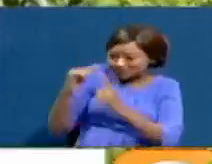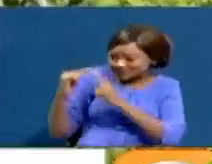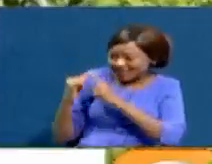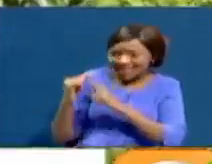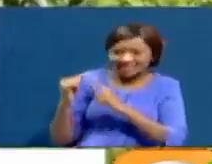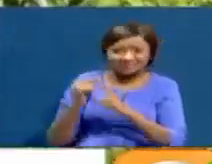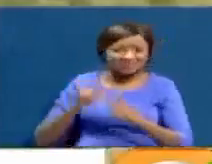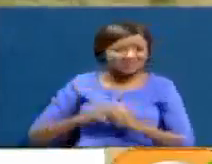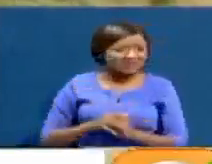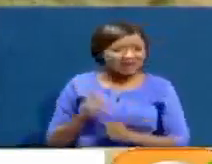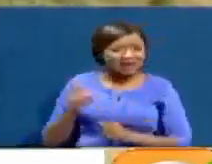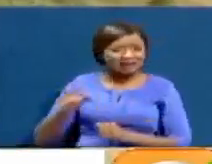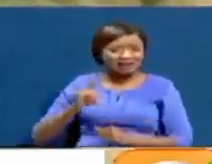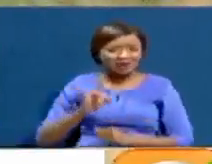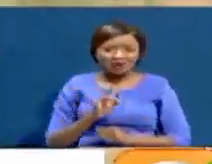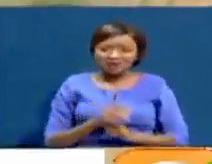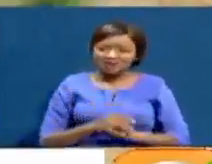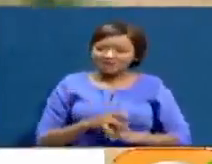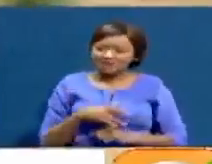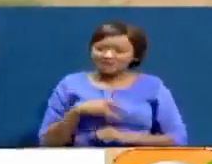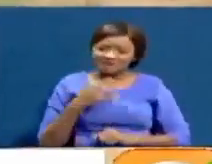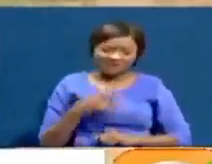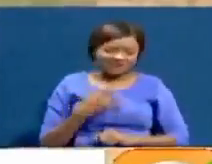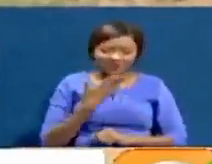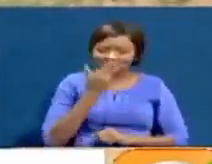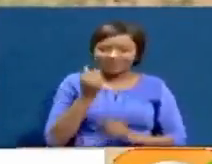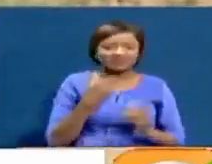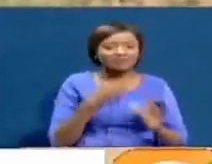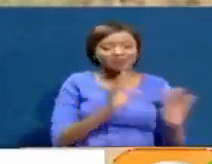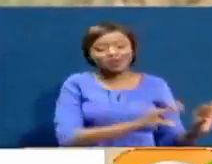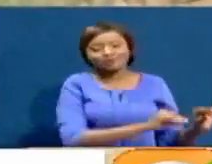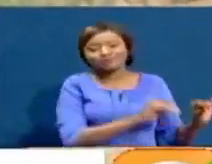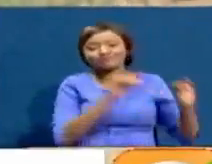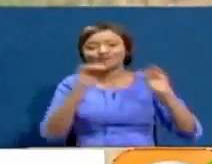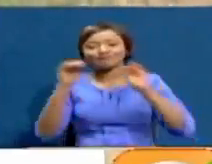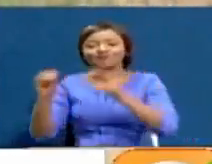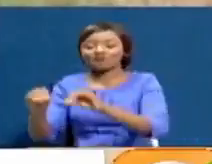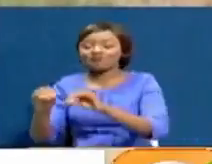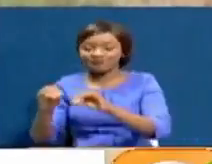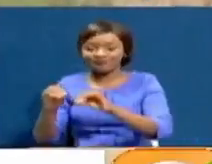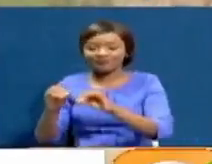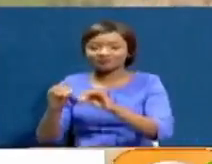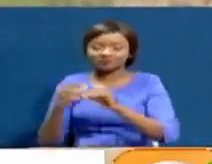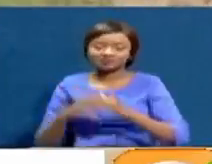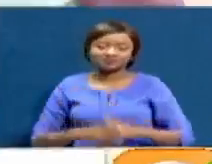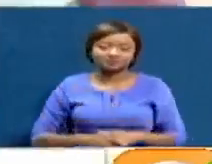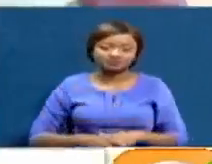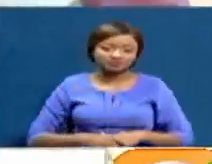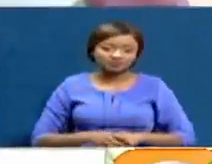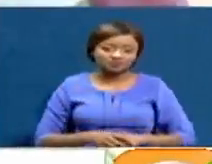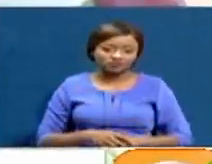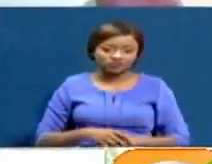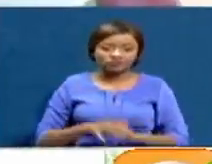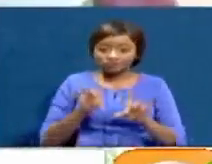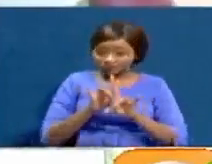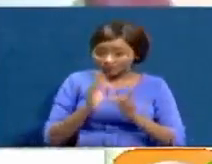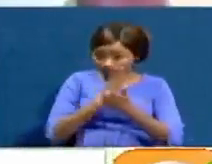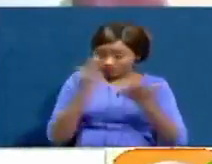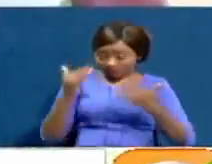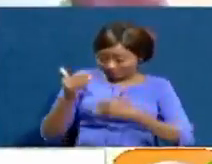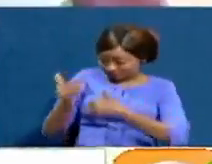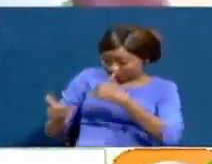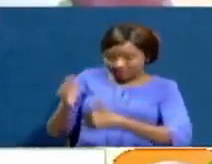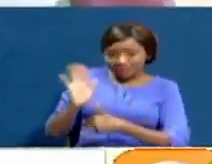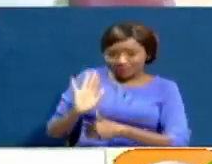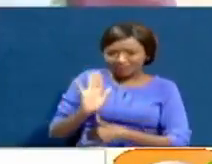made Abdigalgalo move out of the village located 200 kilometers away from the military base, and some neighbors campered